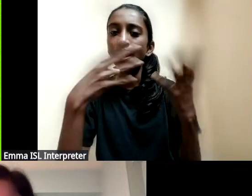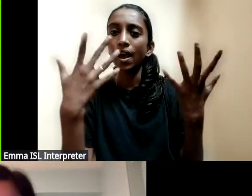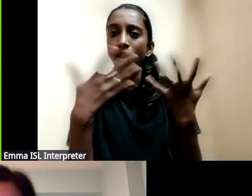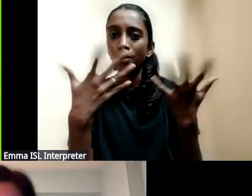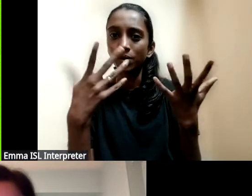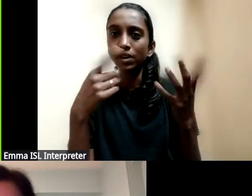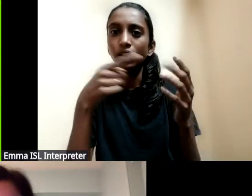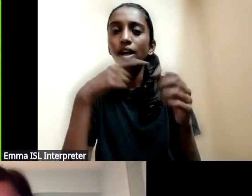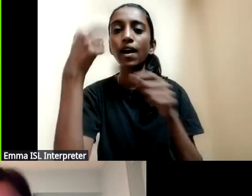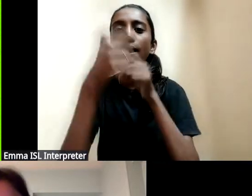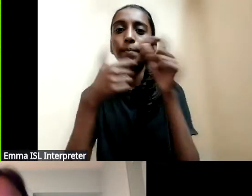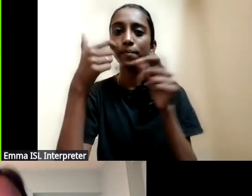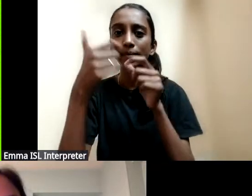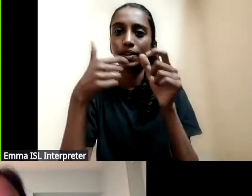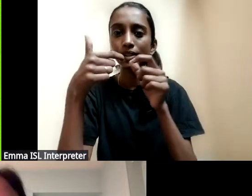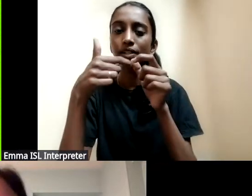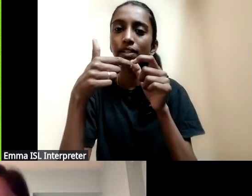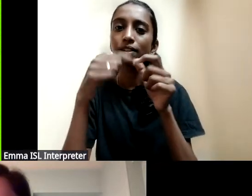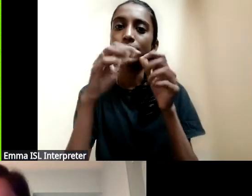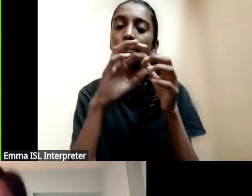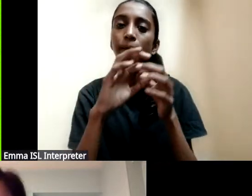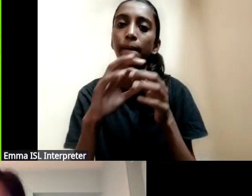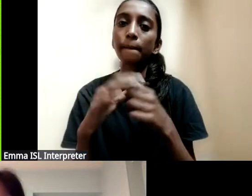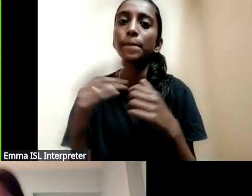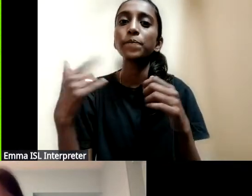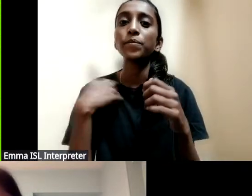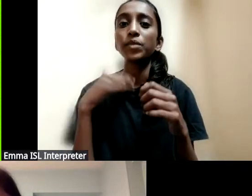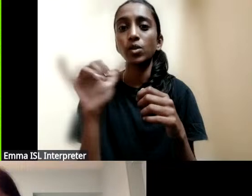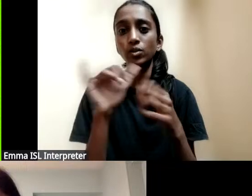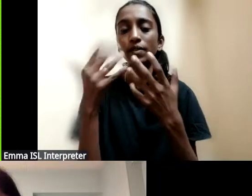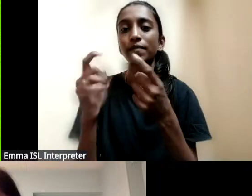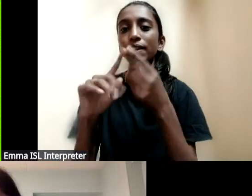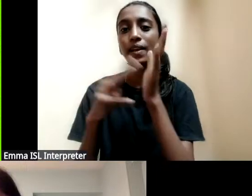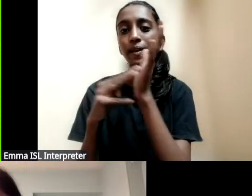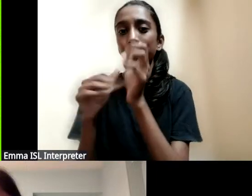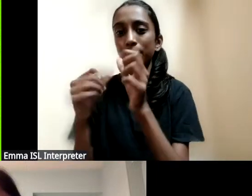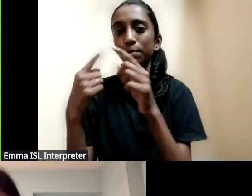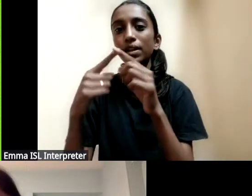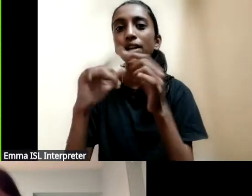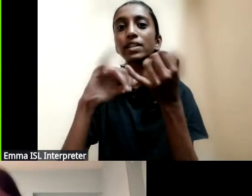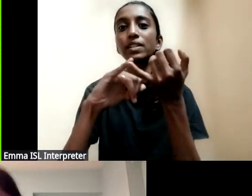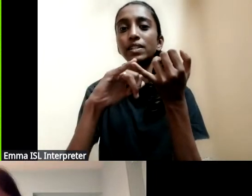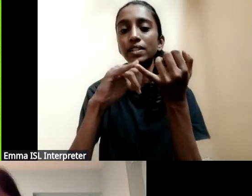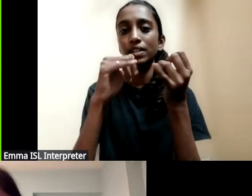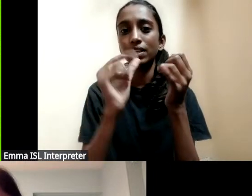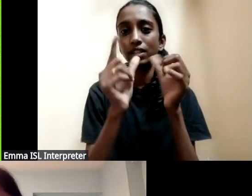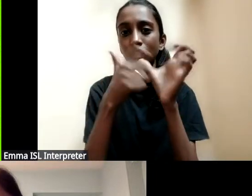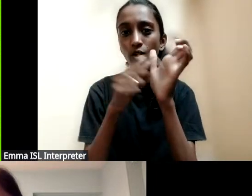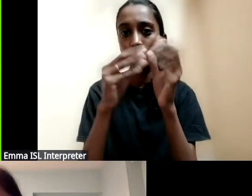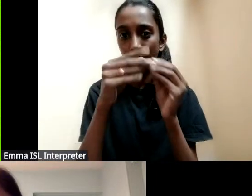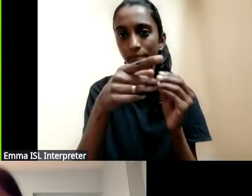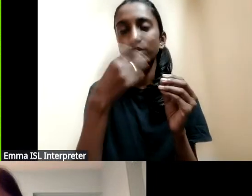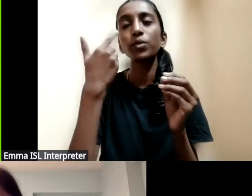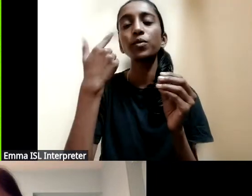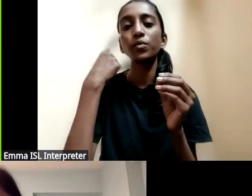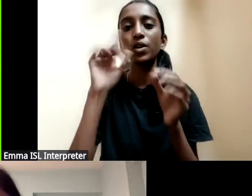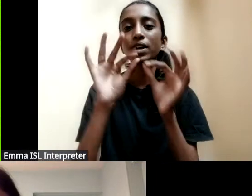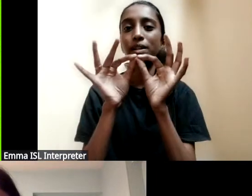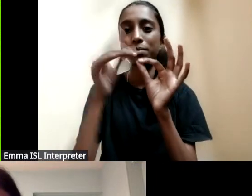company school. Uh, we also have Emma and Saurabh who will be interpreting today's session for us